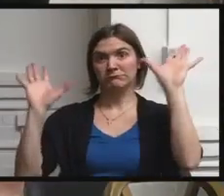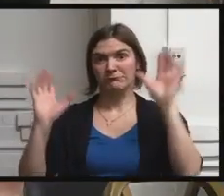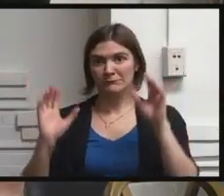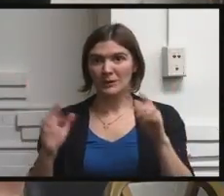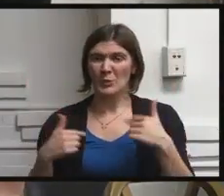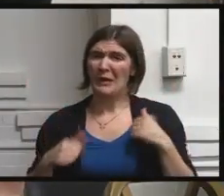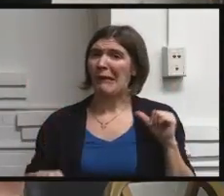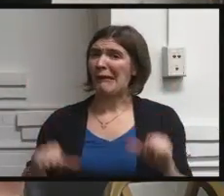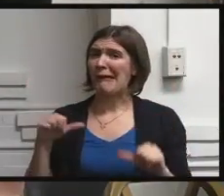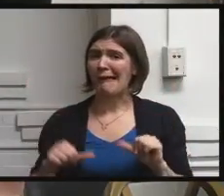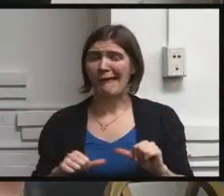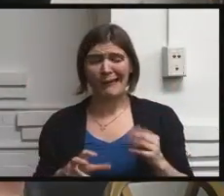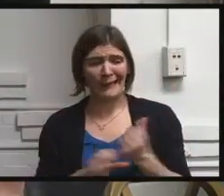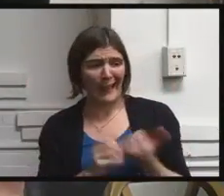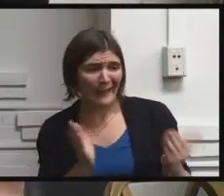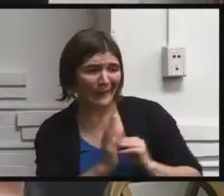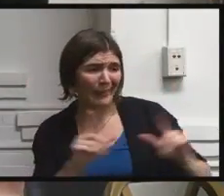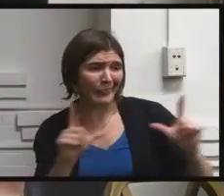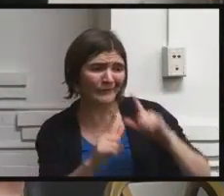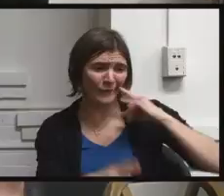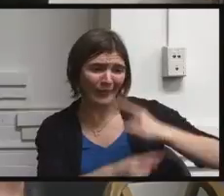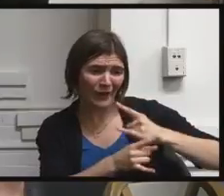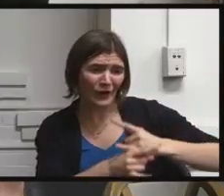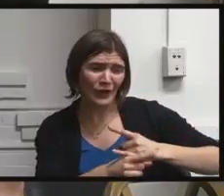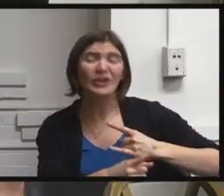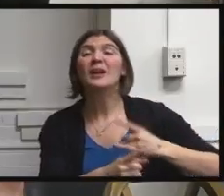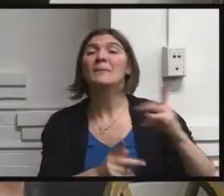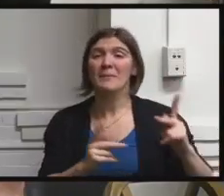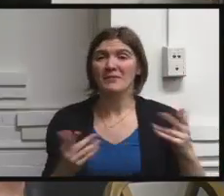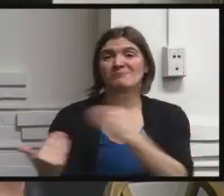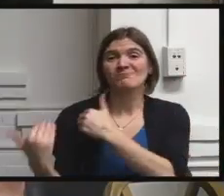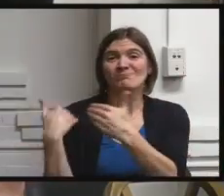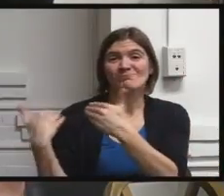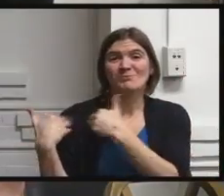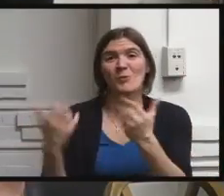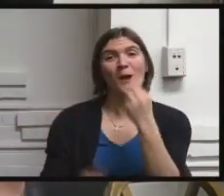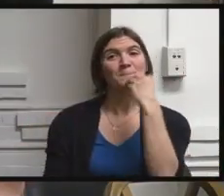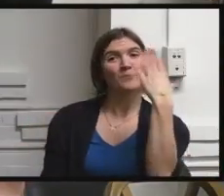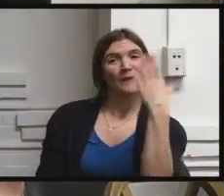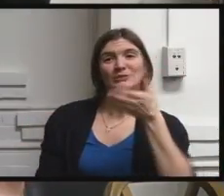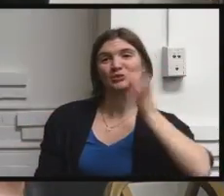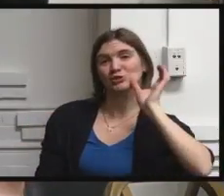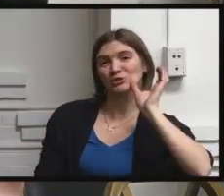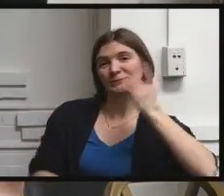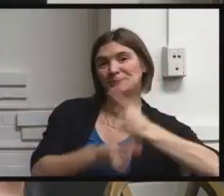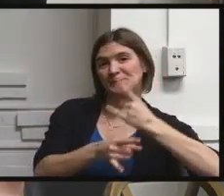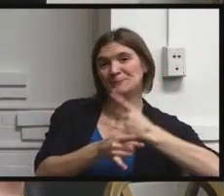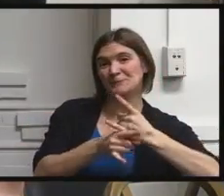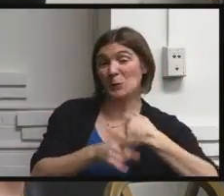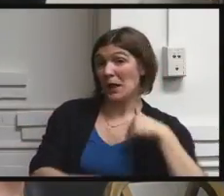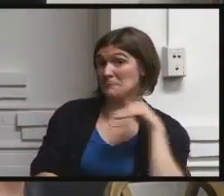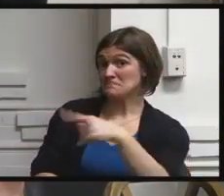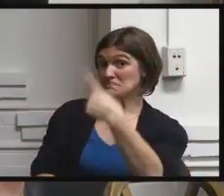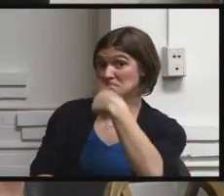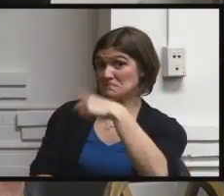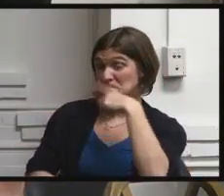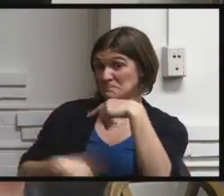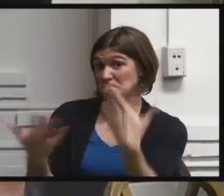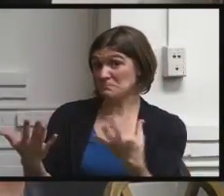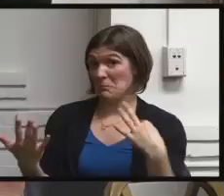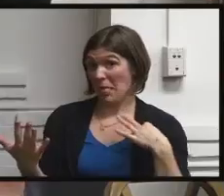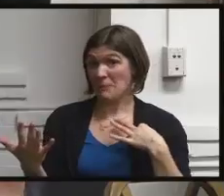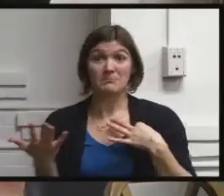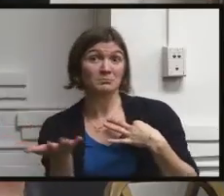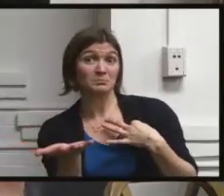or not we even wanted to get the license in this place, but people have been asking if they could have, you know, some breakfasty drinks, so we thought we'd apply and see what went.